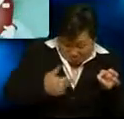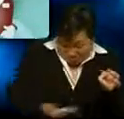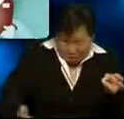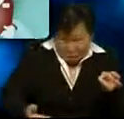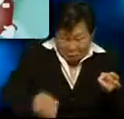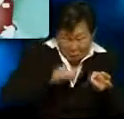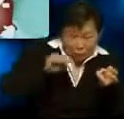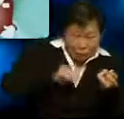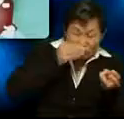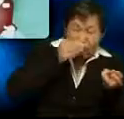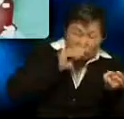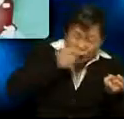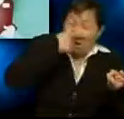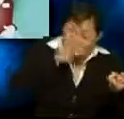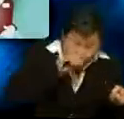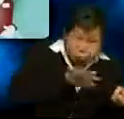released into the air.